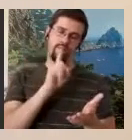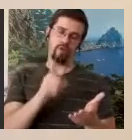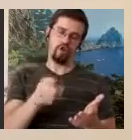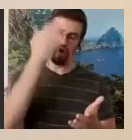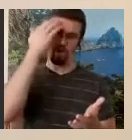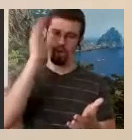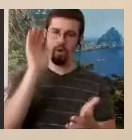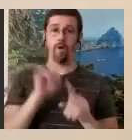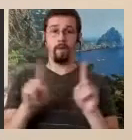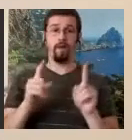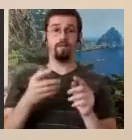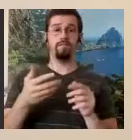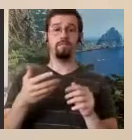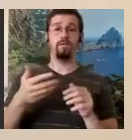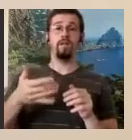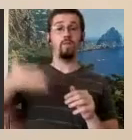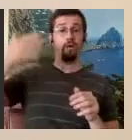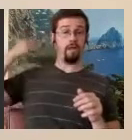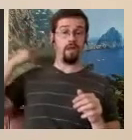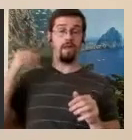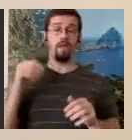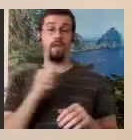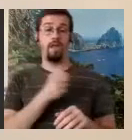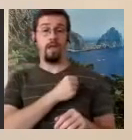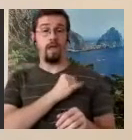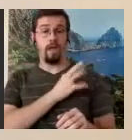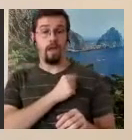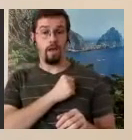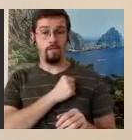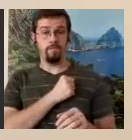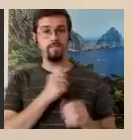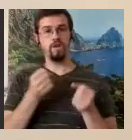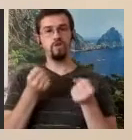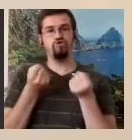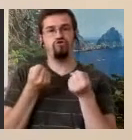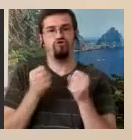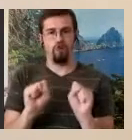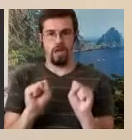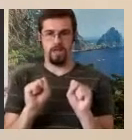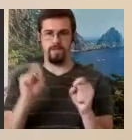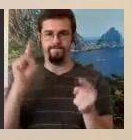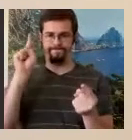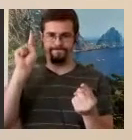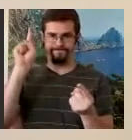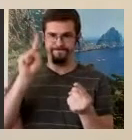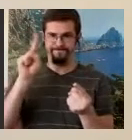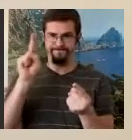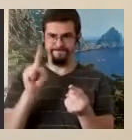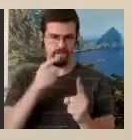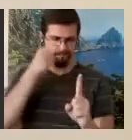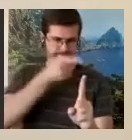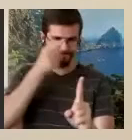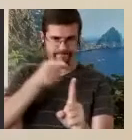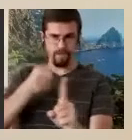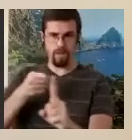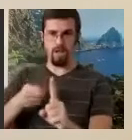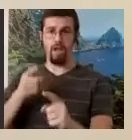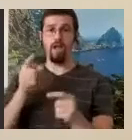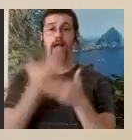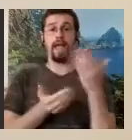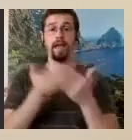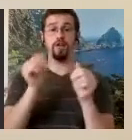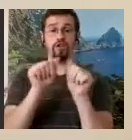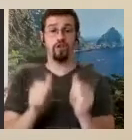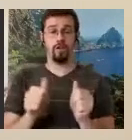while back Adam Frost tried to pin down what handshakes were used to write American Sign Language.